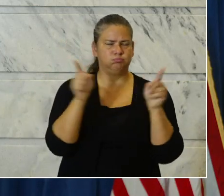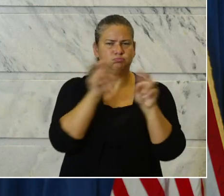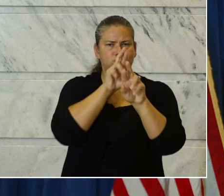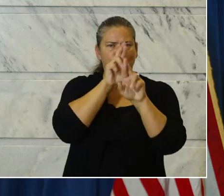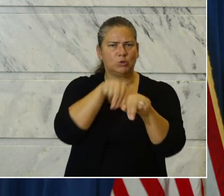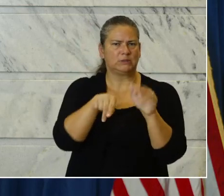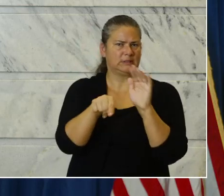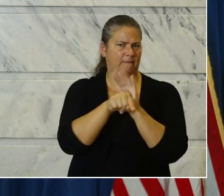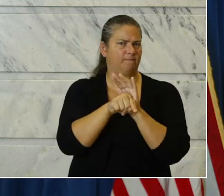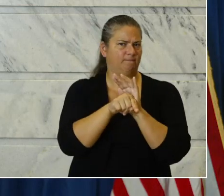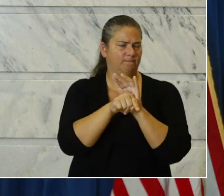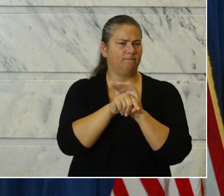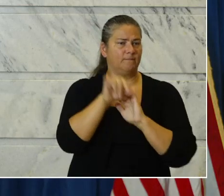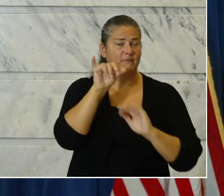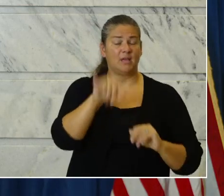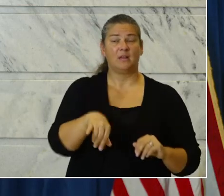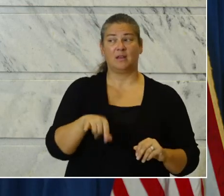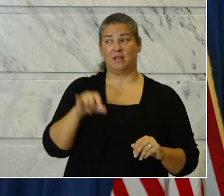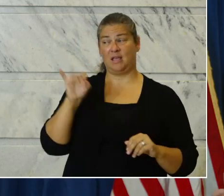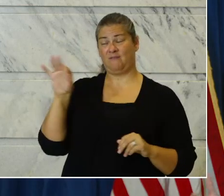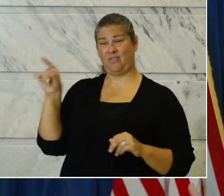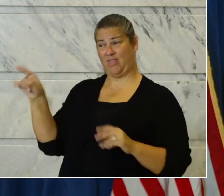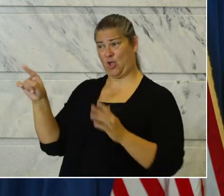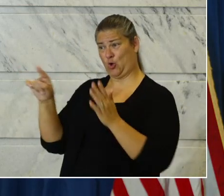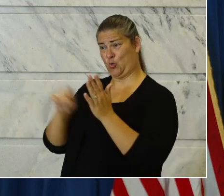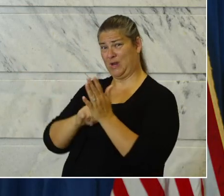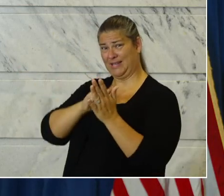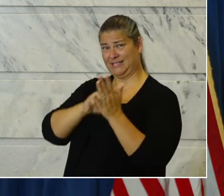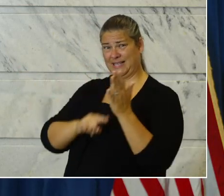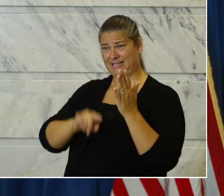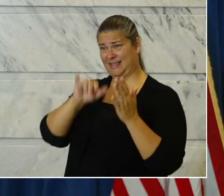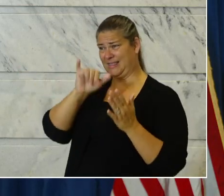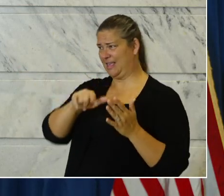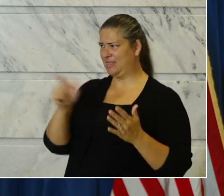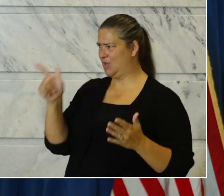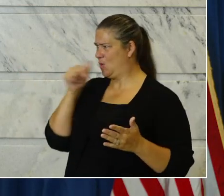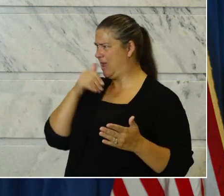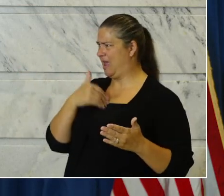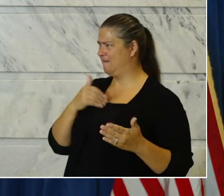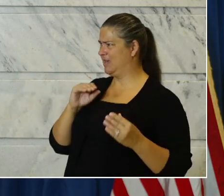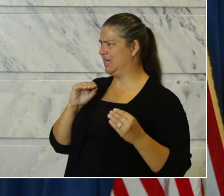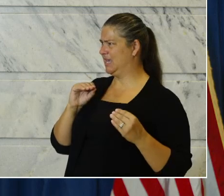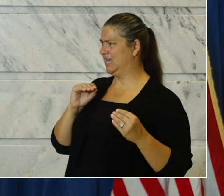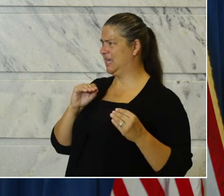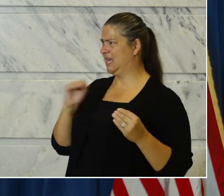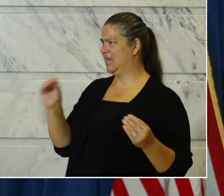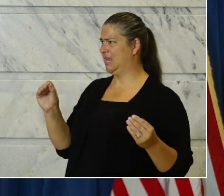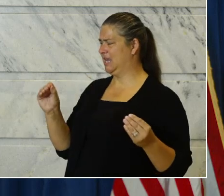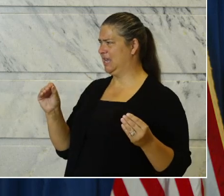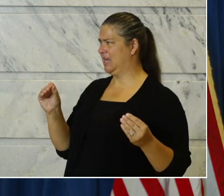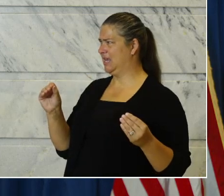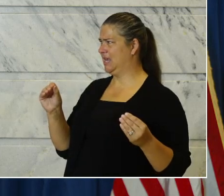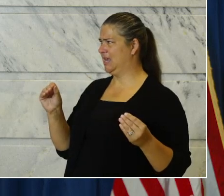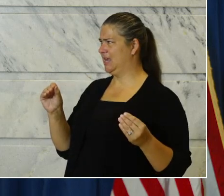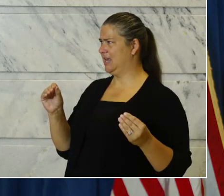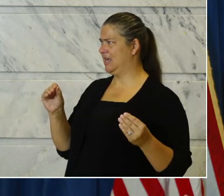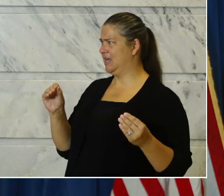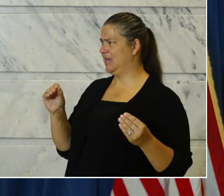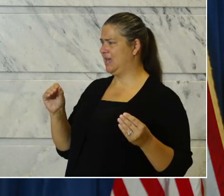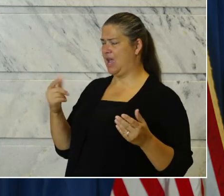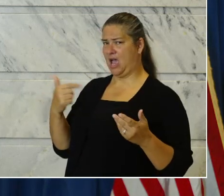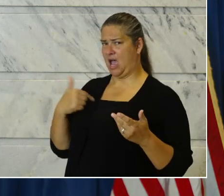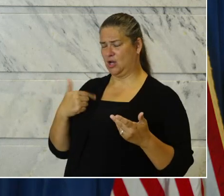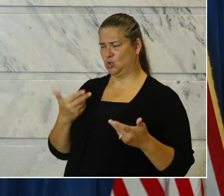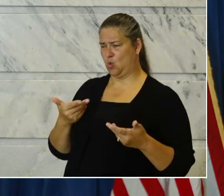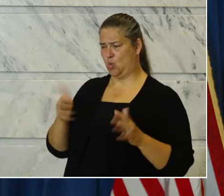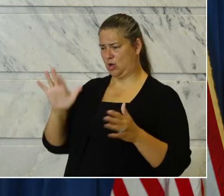But again, those that are criticizing the data, they don't have any data. None. It's just that I don't want to